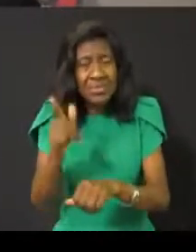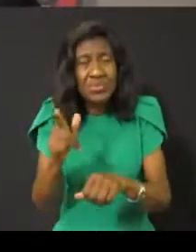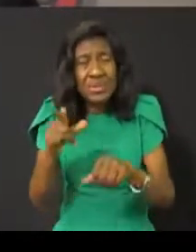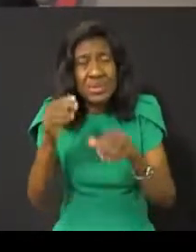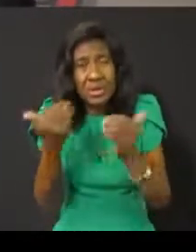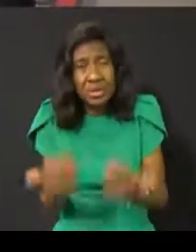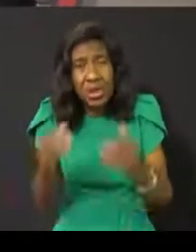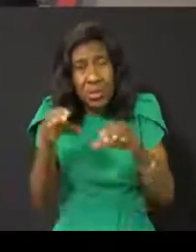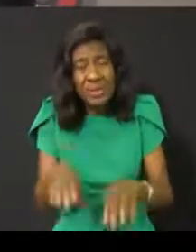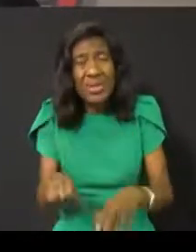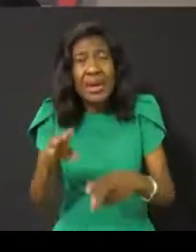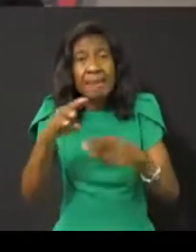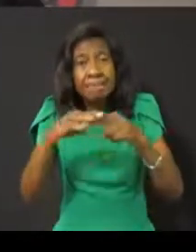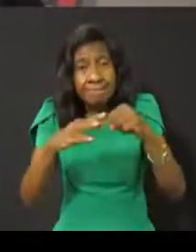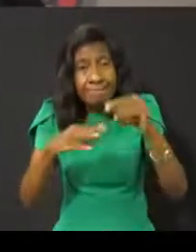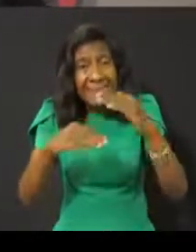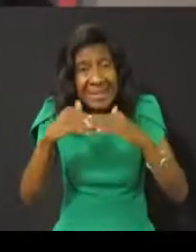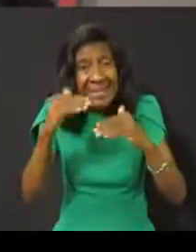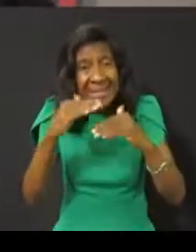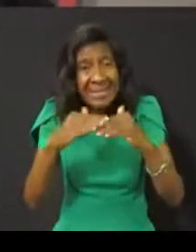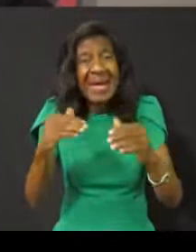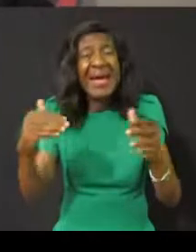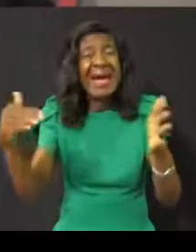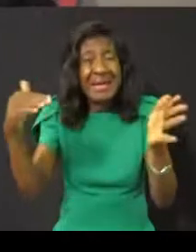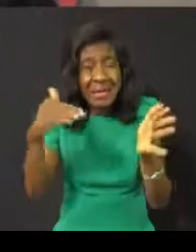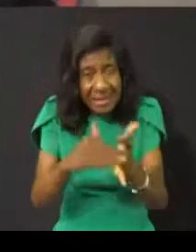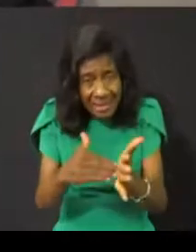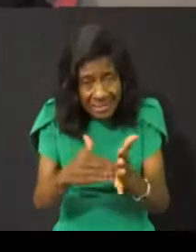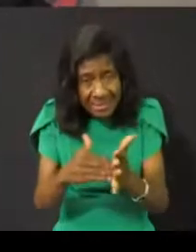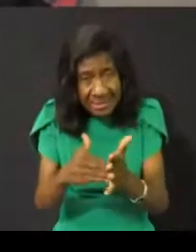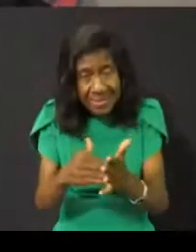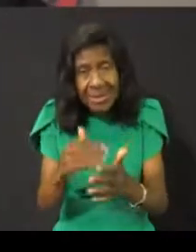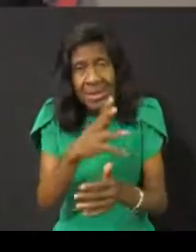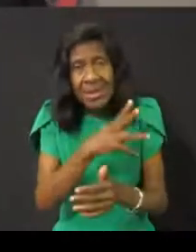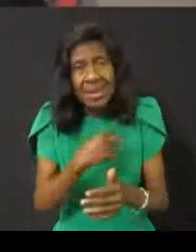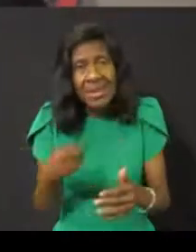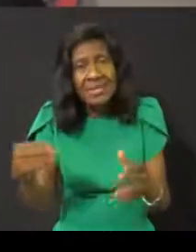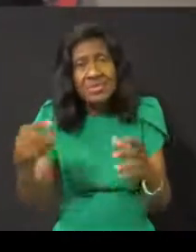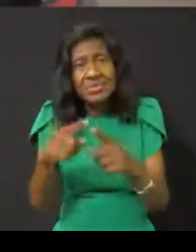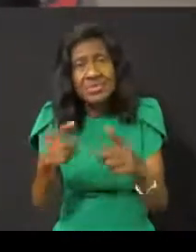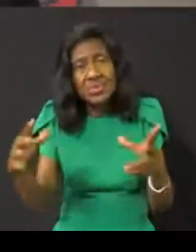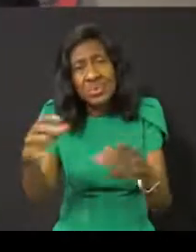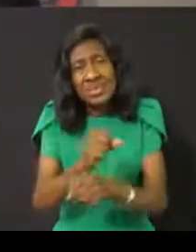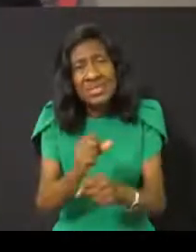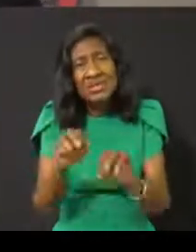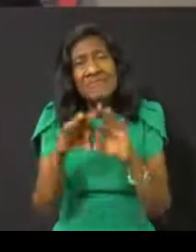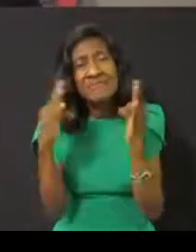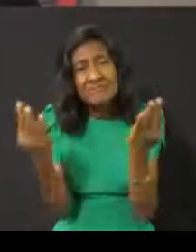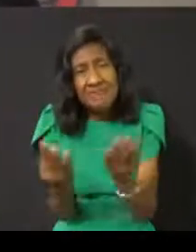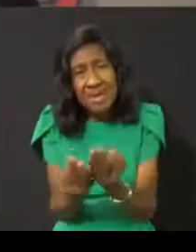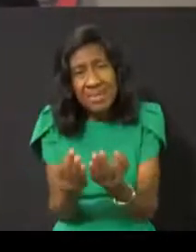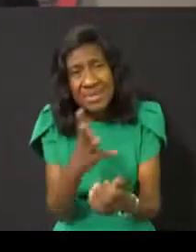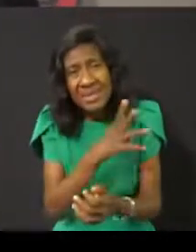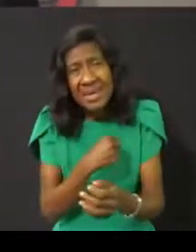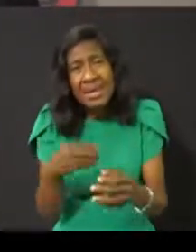our world-class tourism destination, and get many families and businesses back to